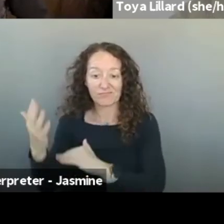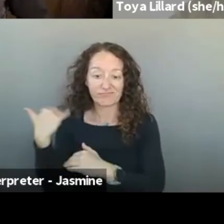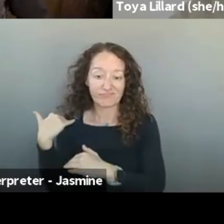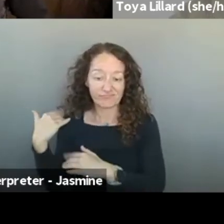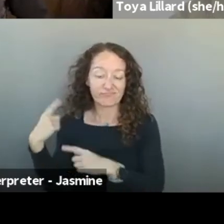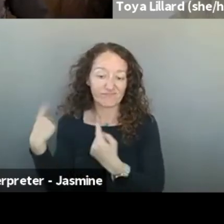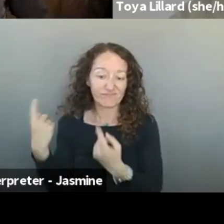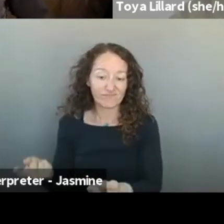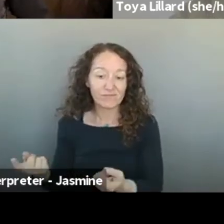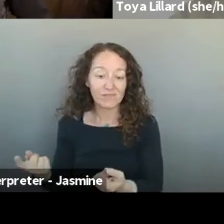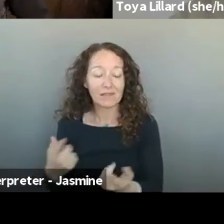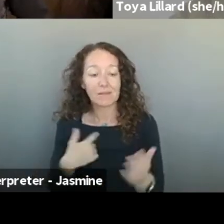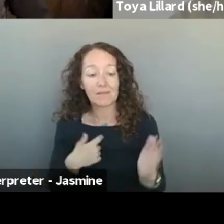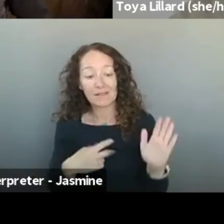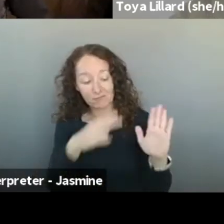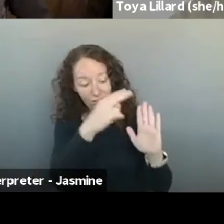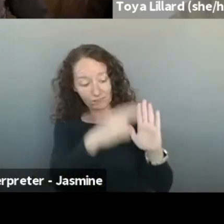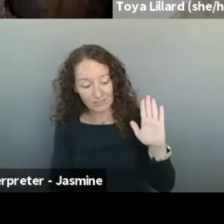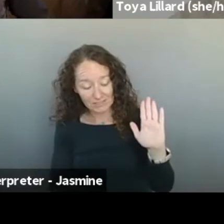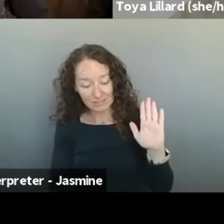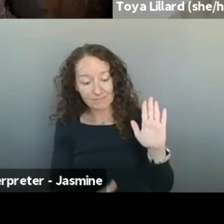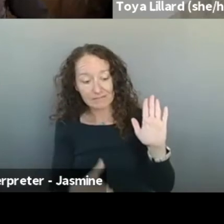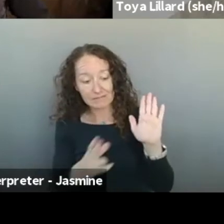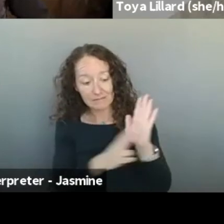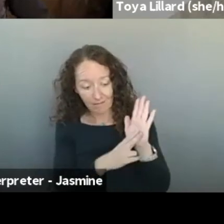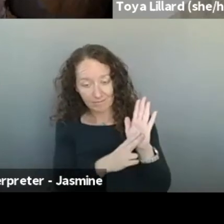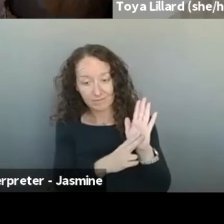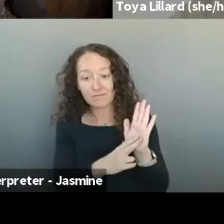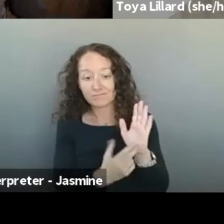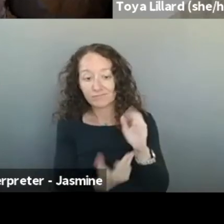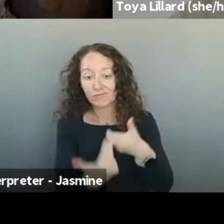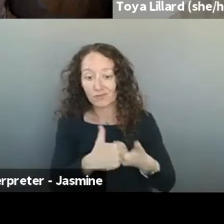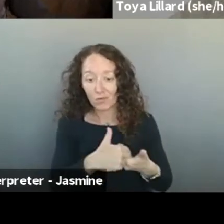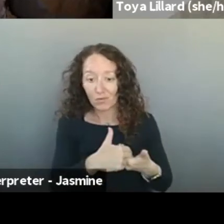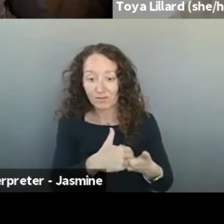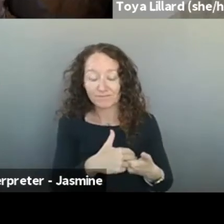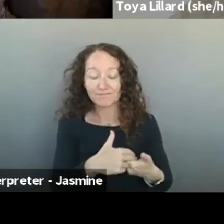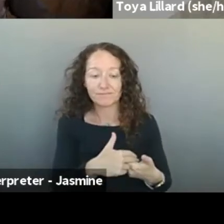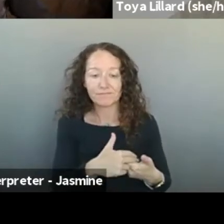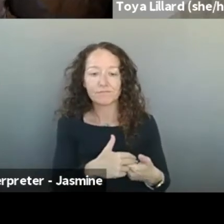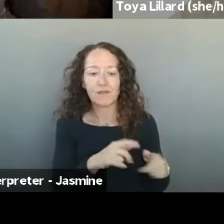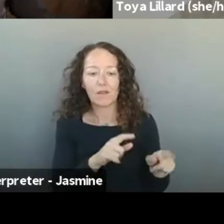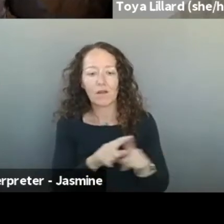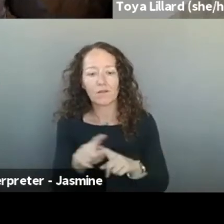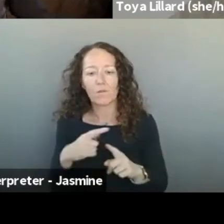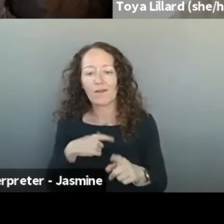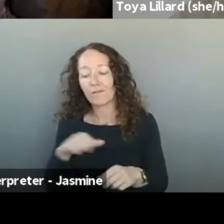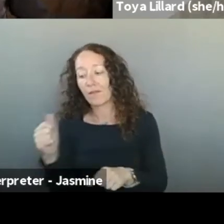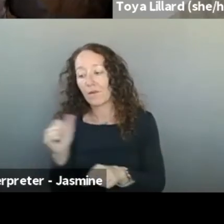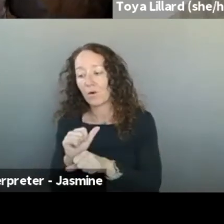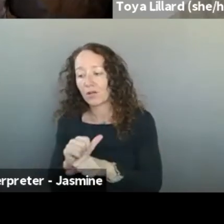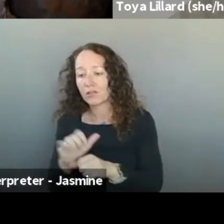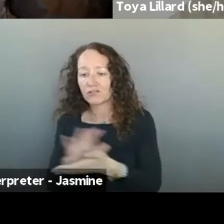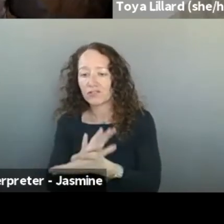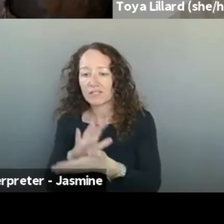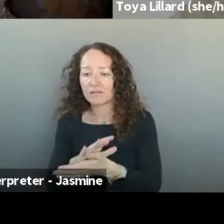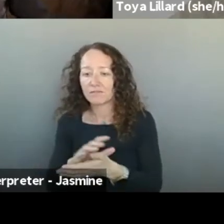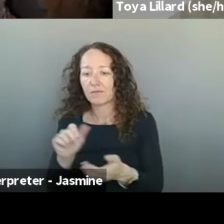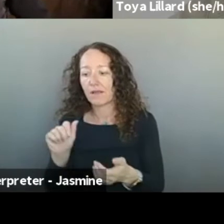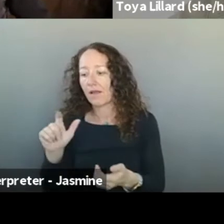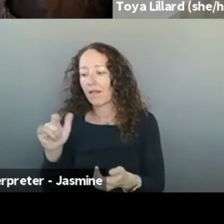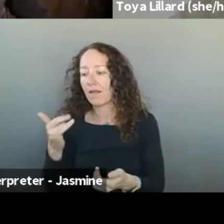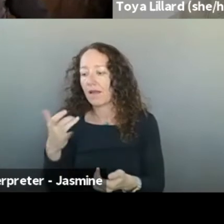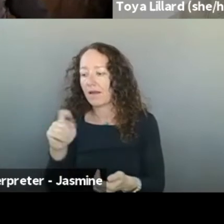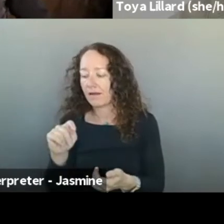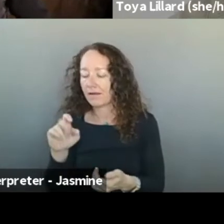it, sign on. We also are releasing an aligned actions worksheet for organizations to